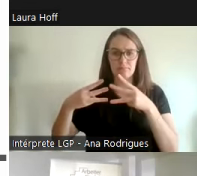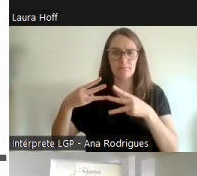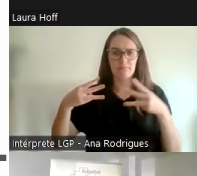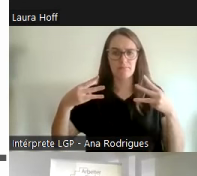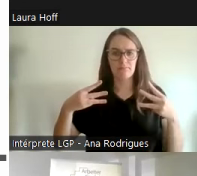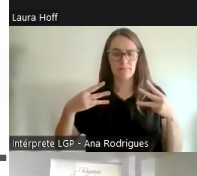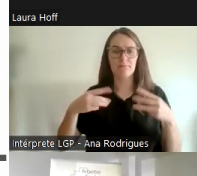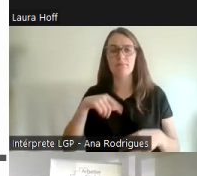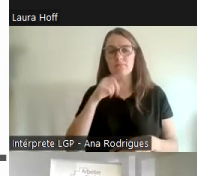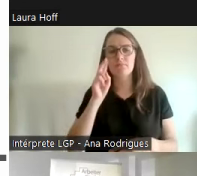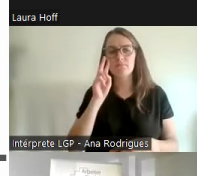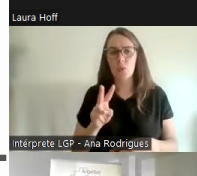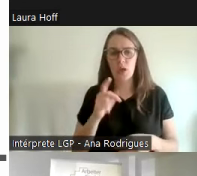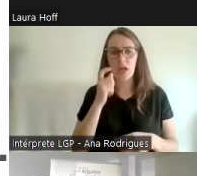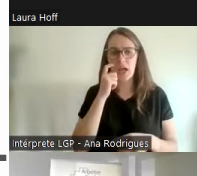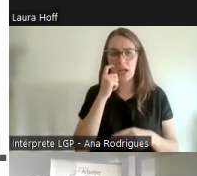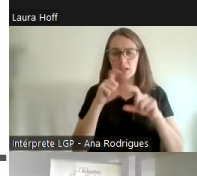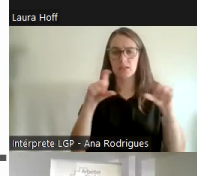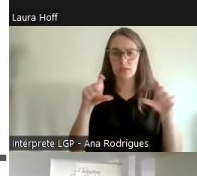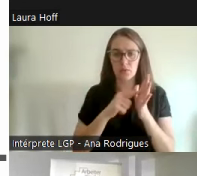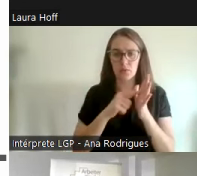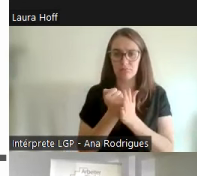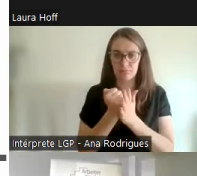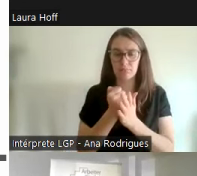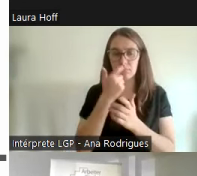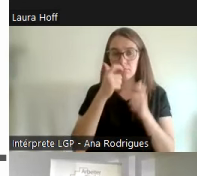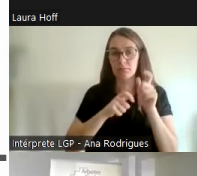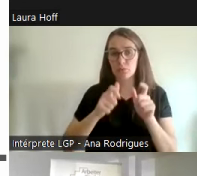we basically have high school graduates. So these are people who